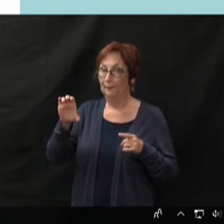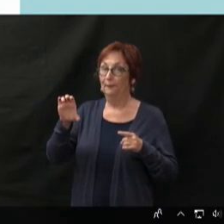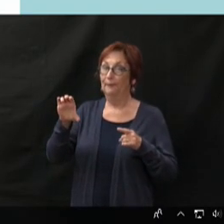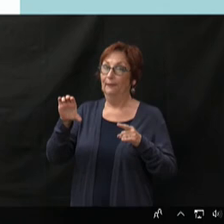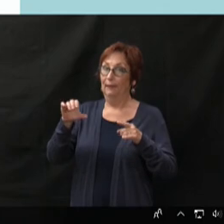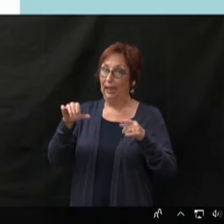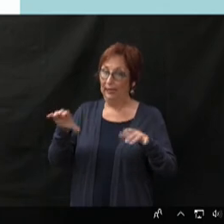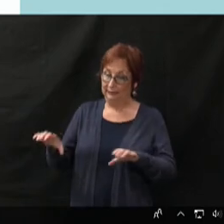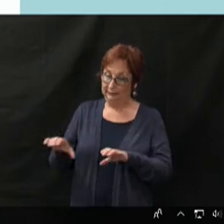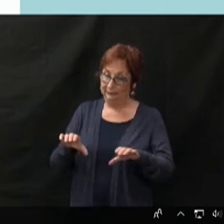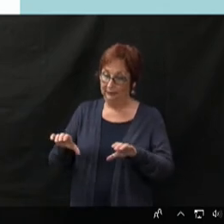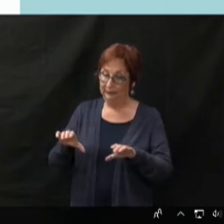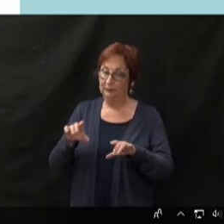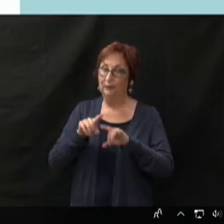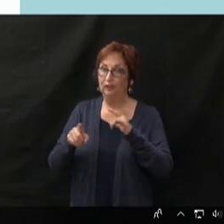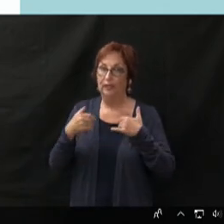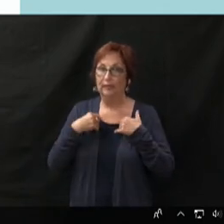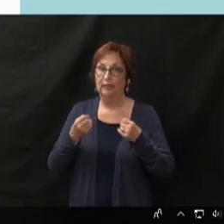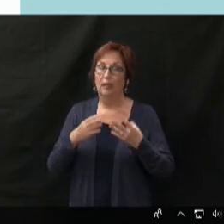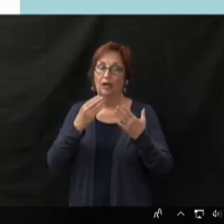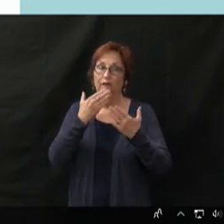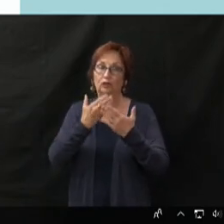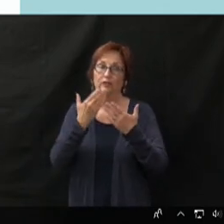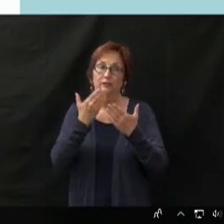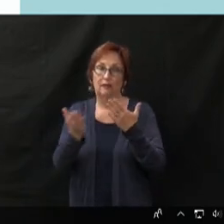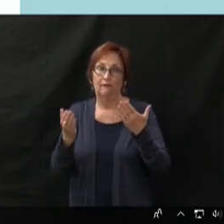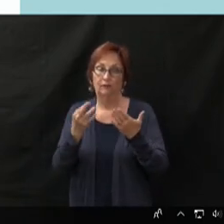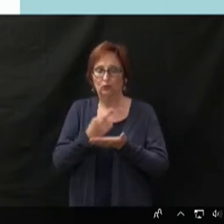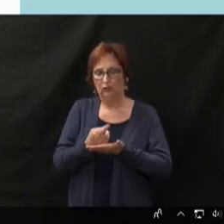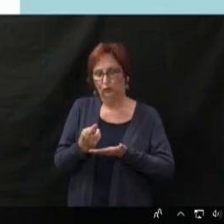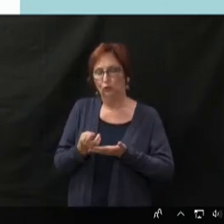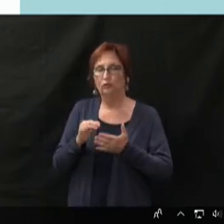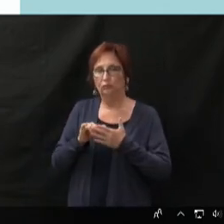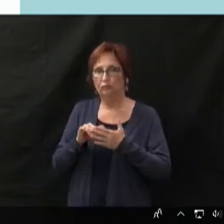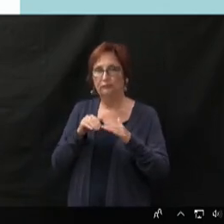Anyway, she's just got a bunch of good stuff. But again,